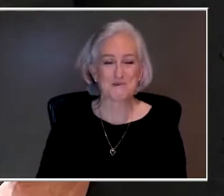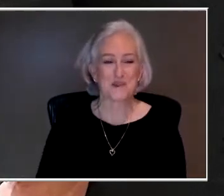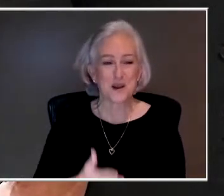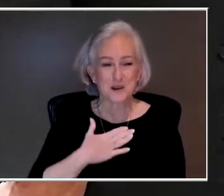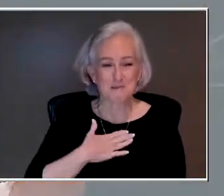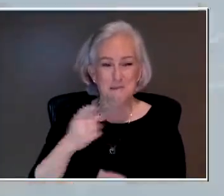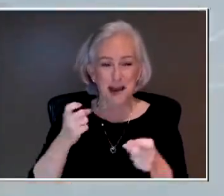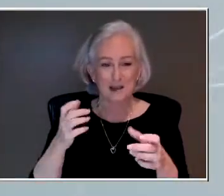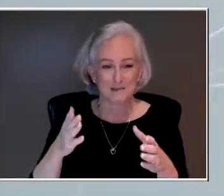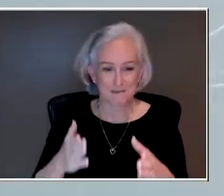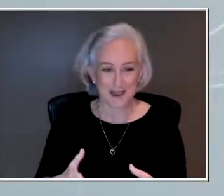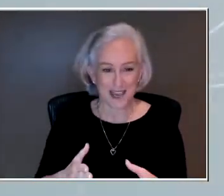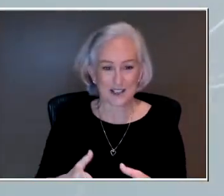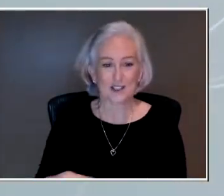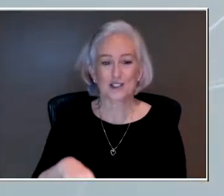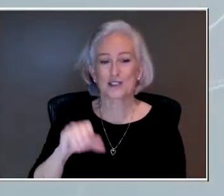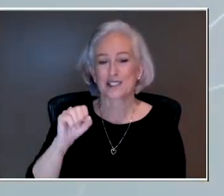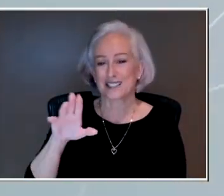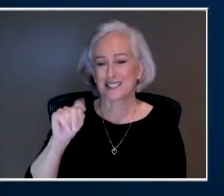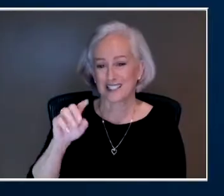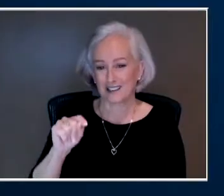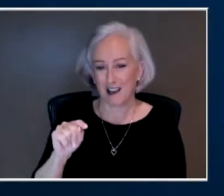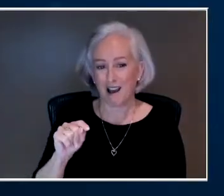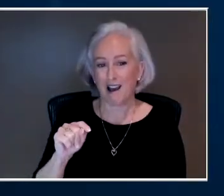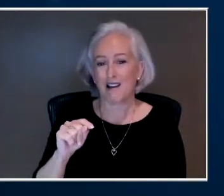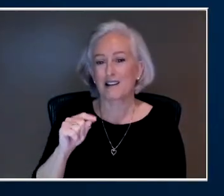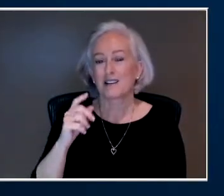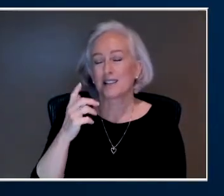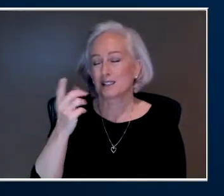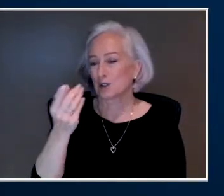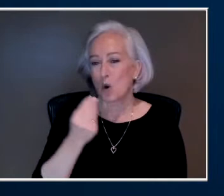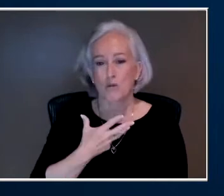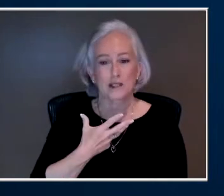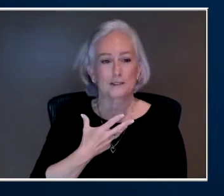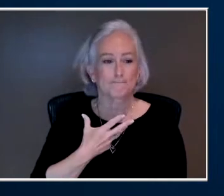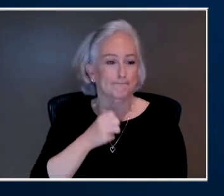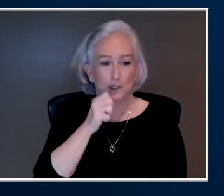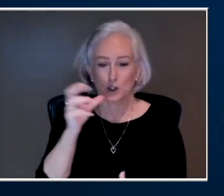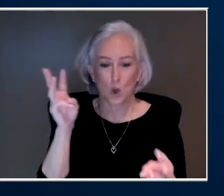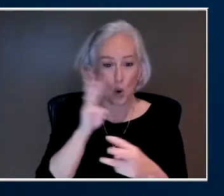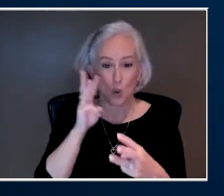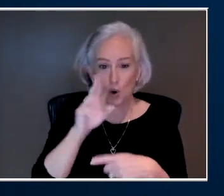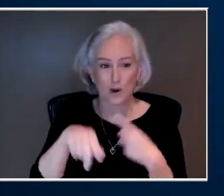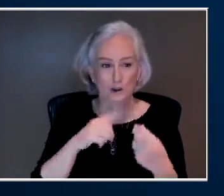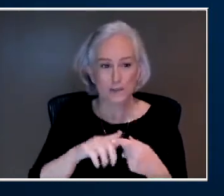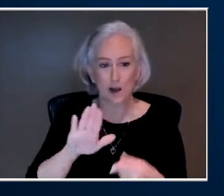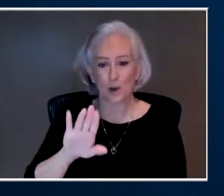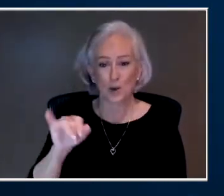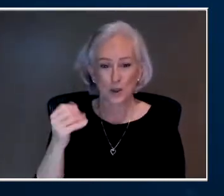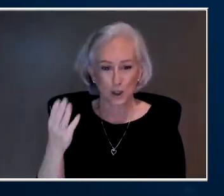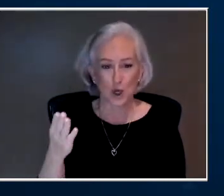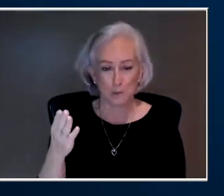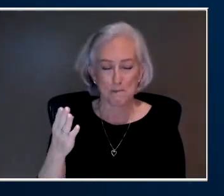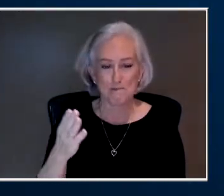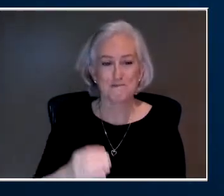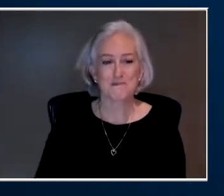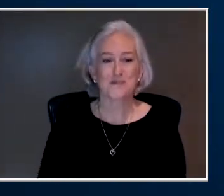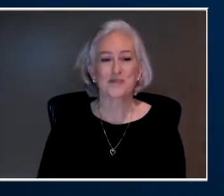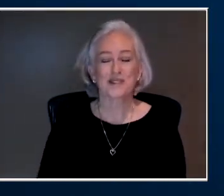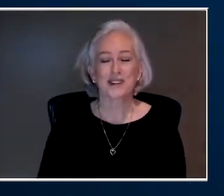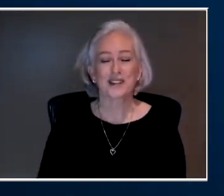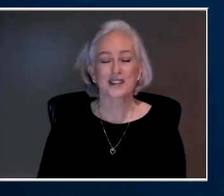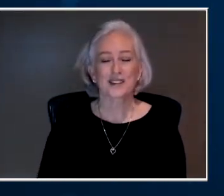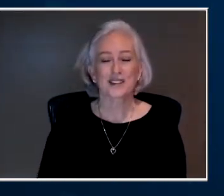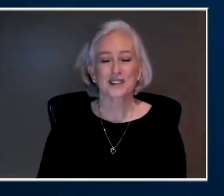Wansley, one of the things he initially told me is not to worry. Don't worry about your job. And